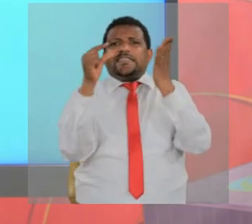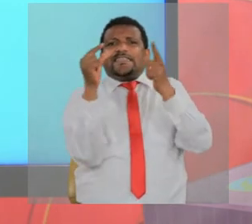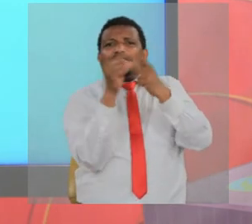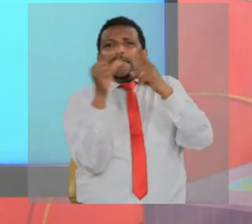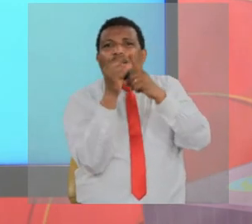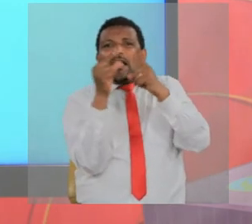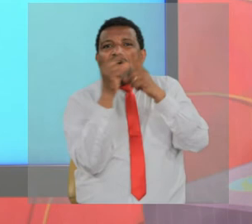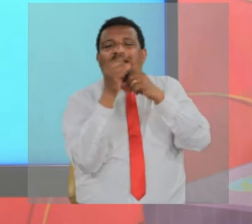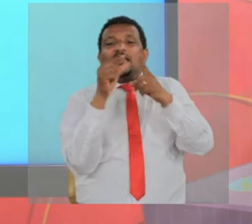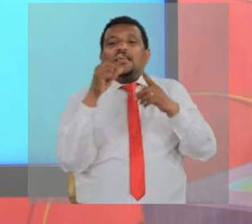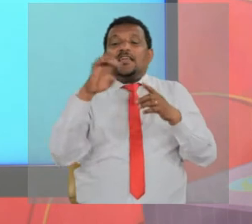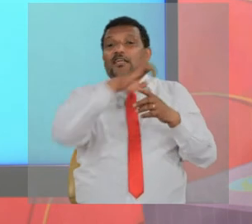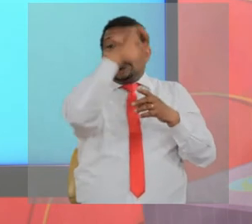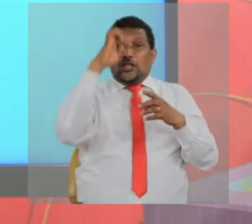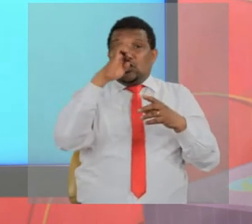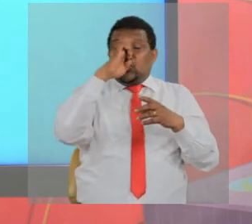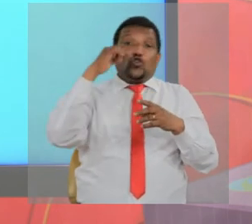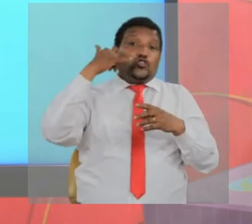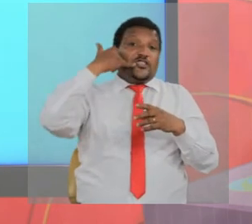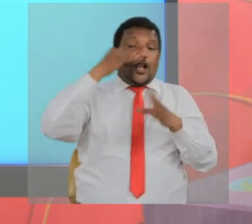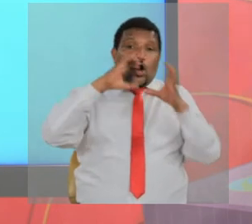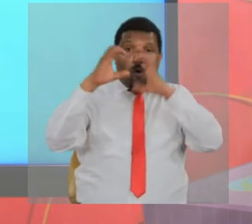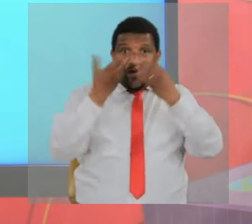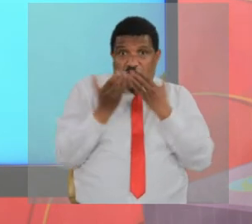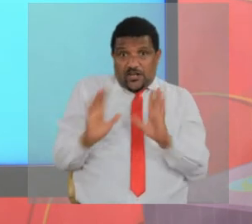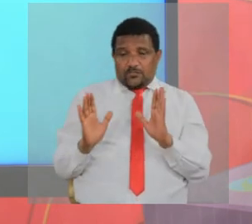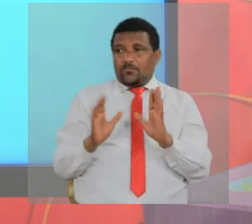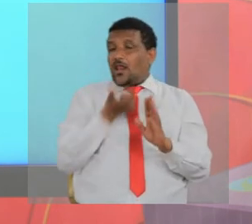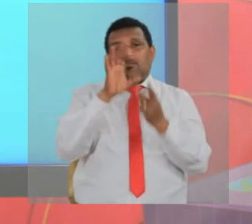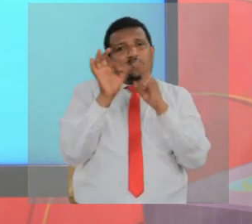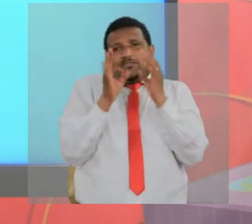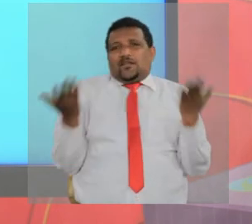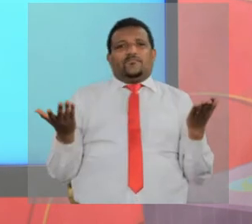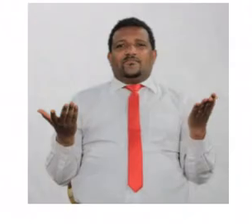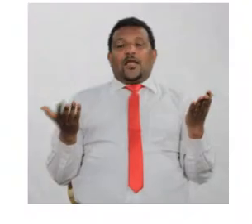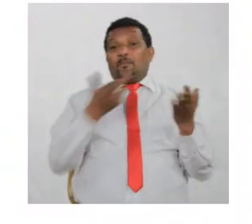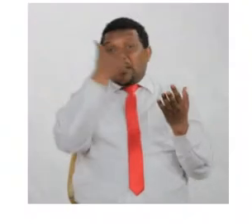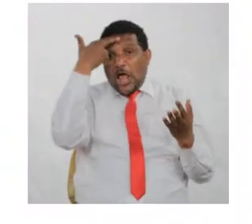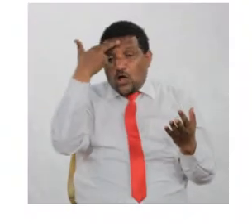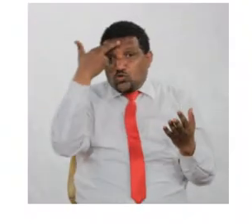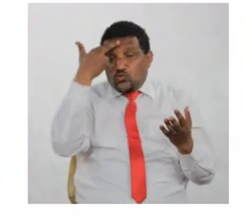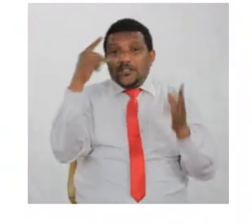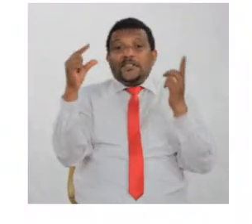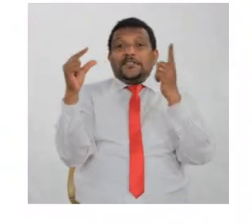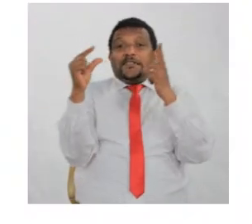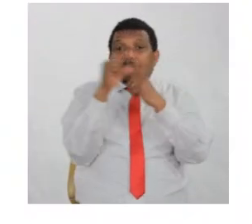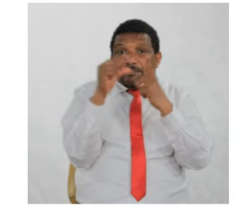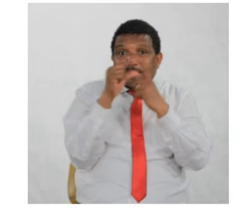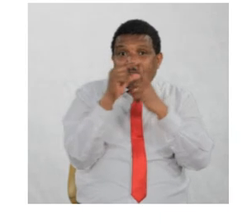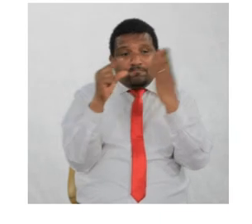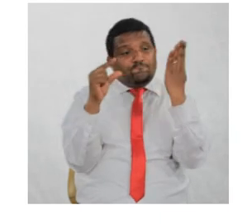offered by the Ethio-Telecom, you don't have any choice because the SIM card offered by